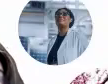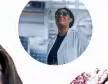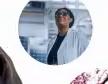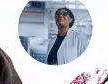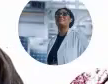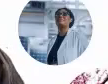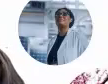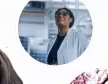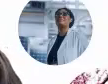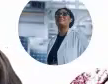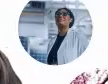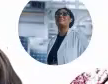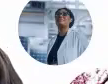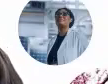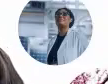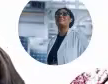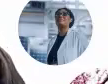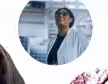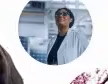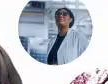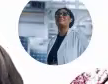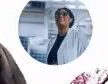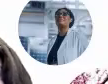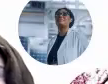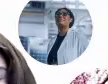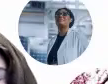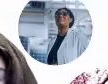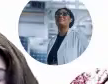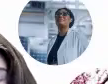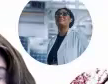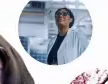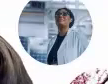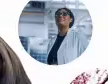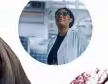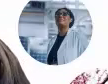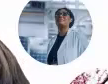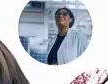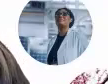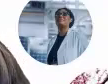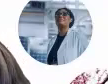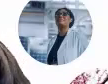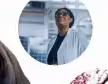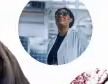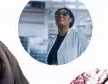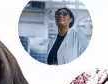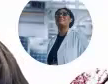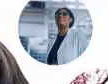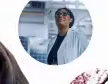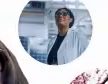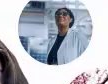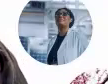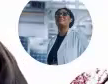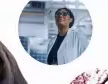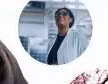be posted later on when it becomes available. We hope everything runs smoothly for you, but if you have any technical